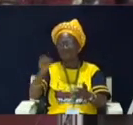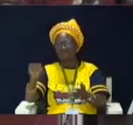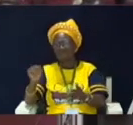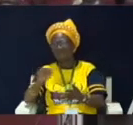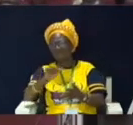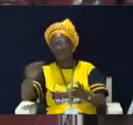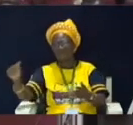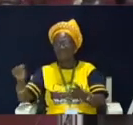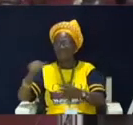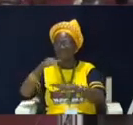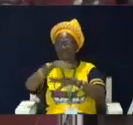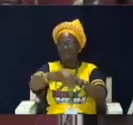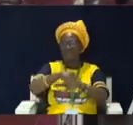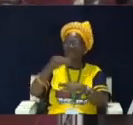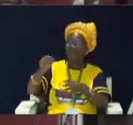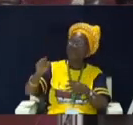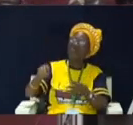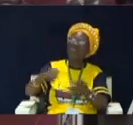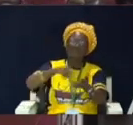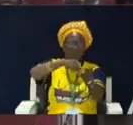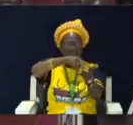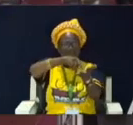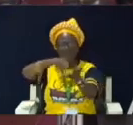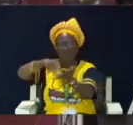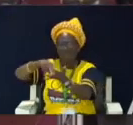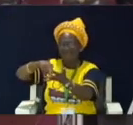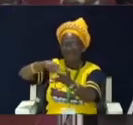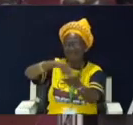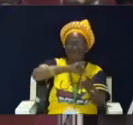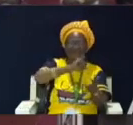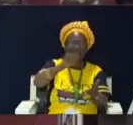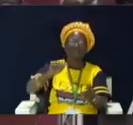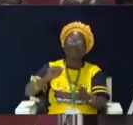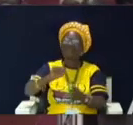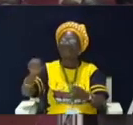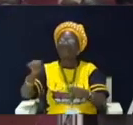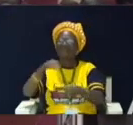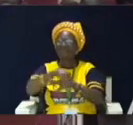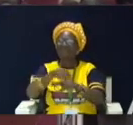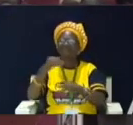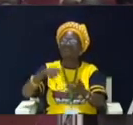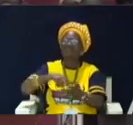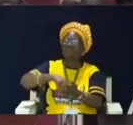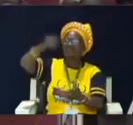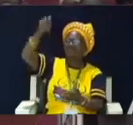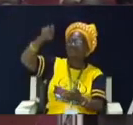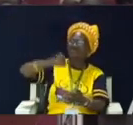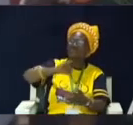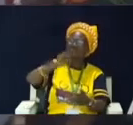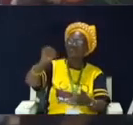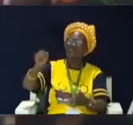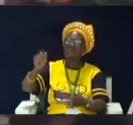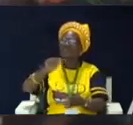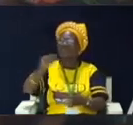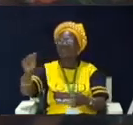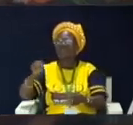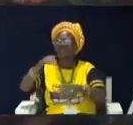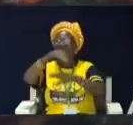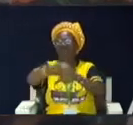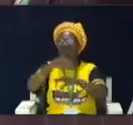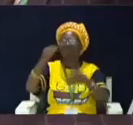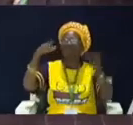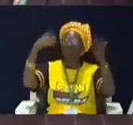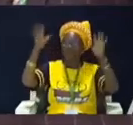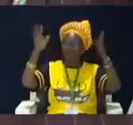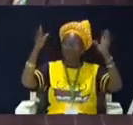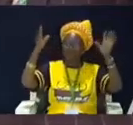of dancing, a night of jumping, A night of clapping, a night